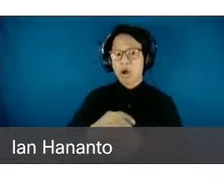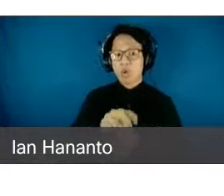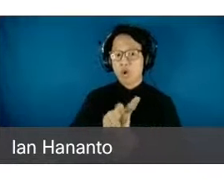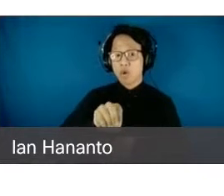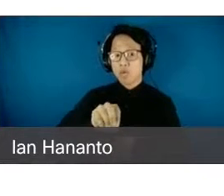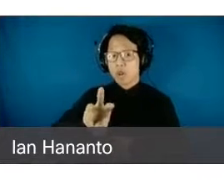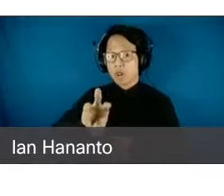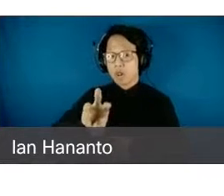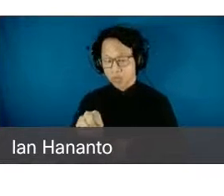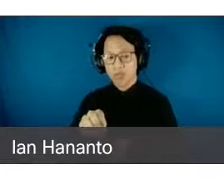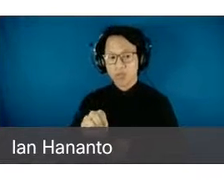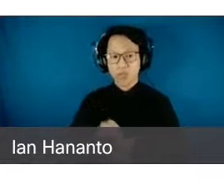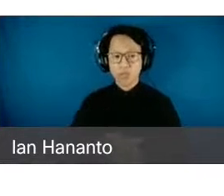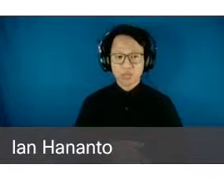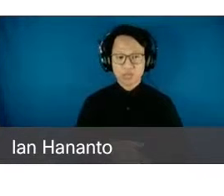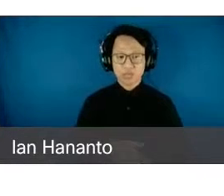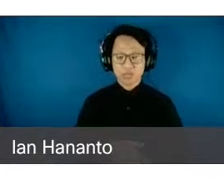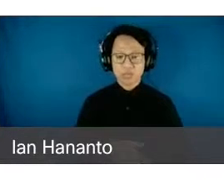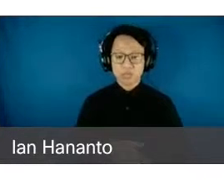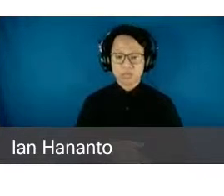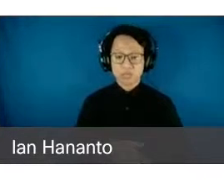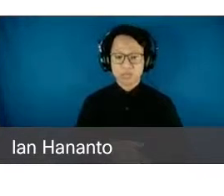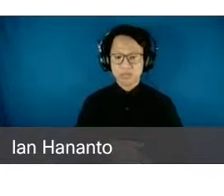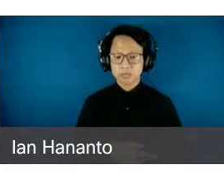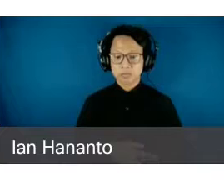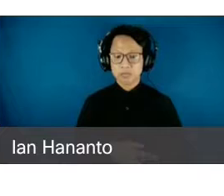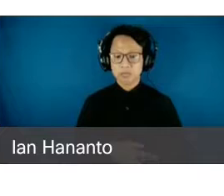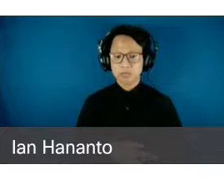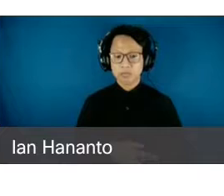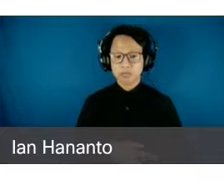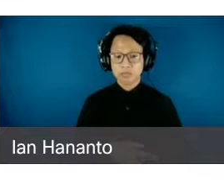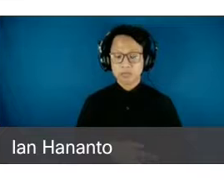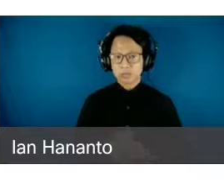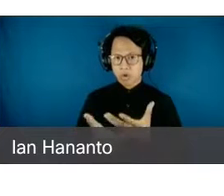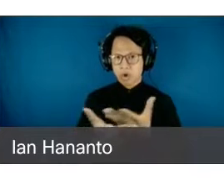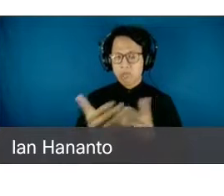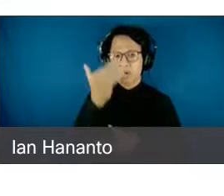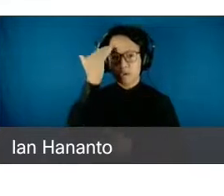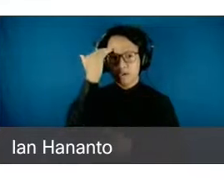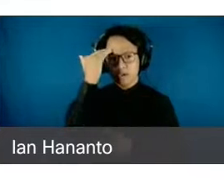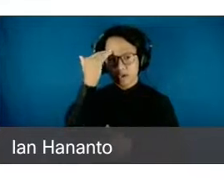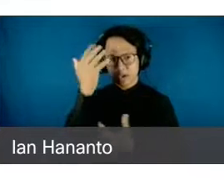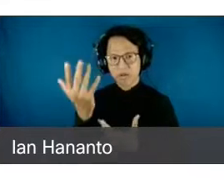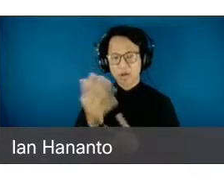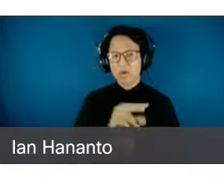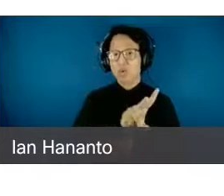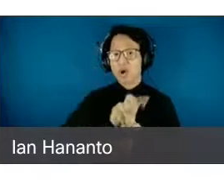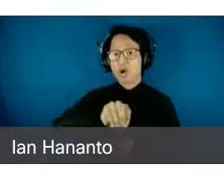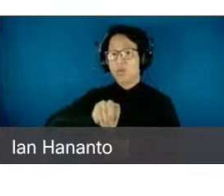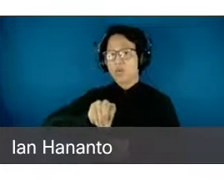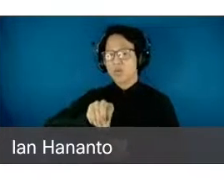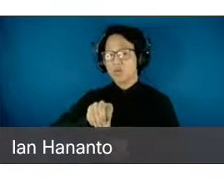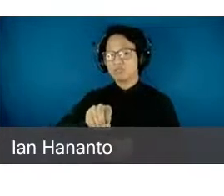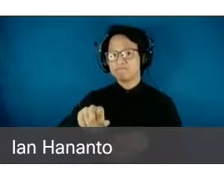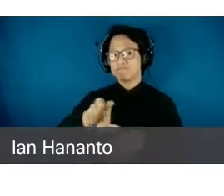our upcoming events. Brief background, as many of you may know, since 2007, Making Sense has